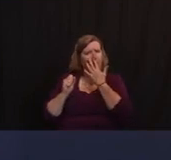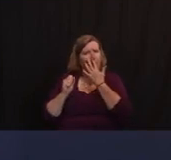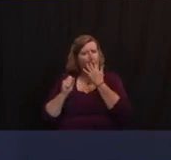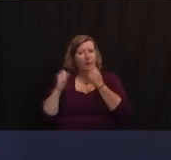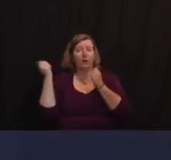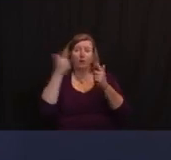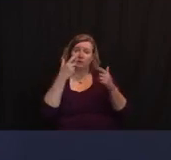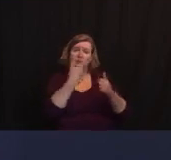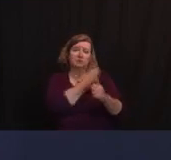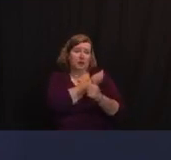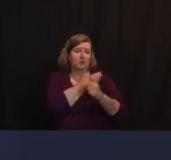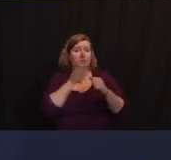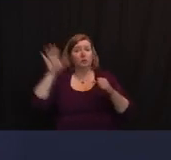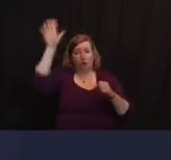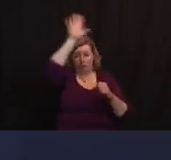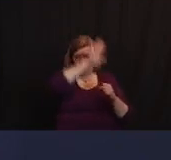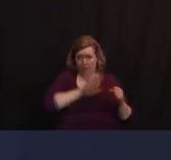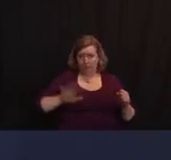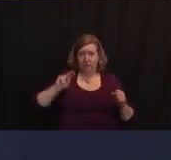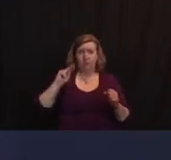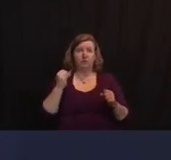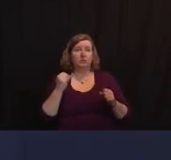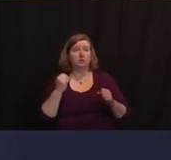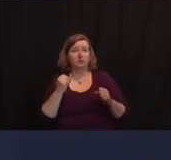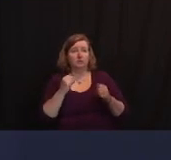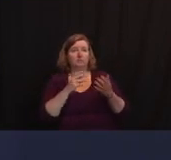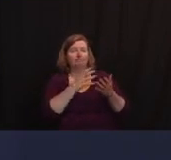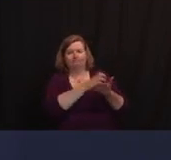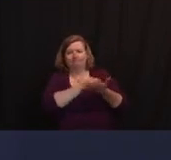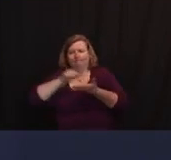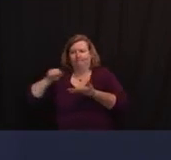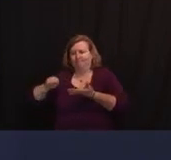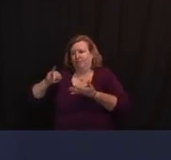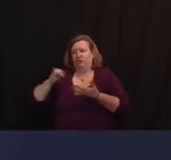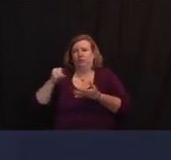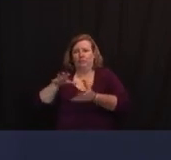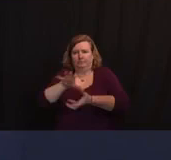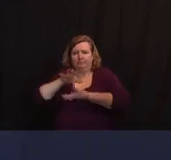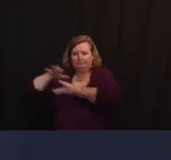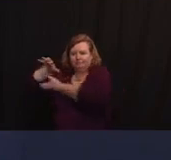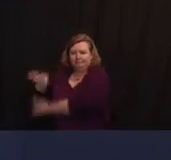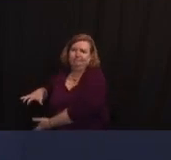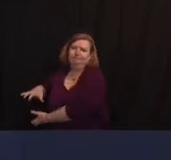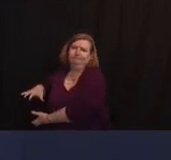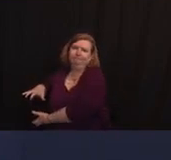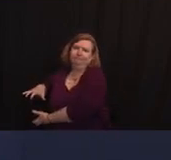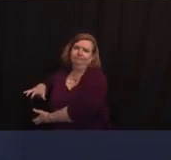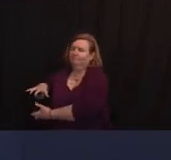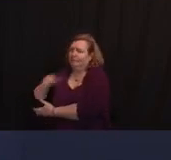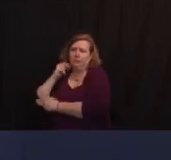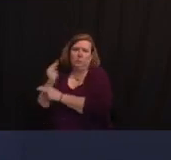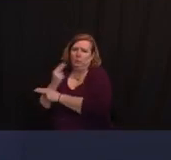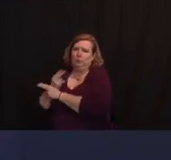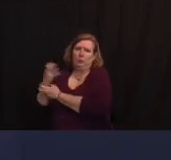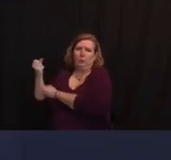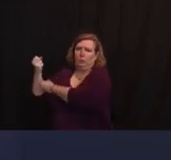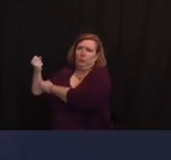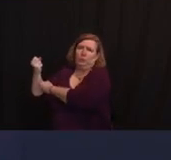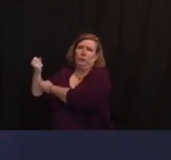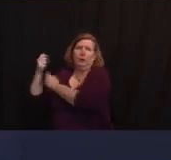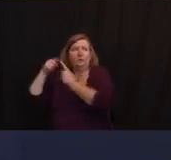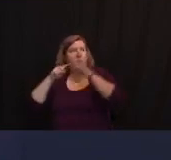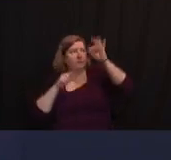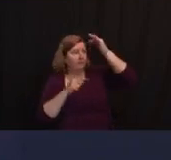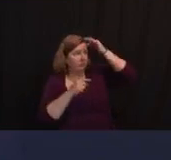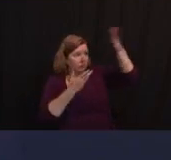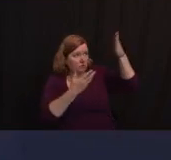taken Johnson & Johnson vaccine doses out of inventory and will not use them until further federal guidance is